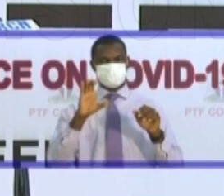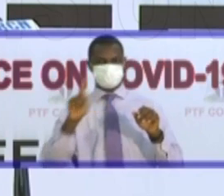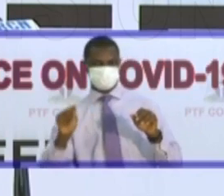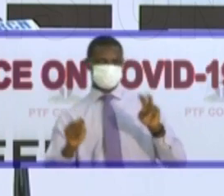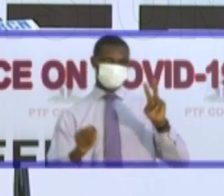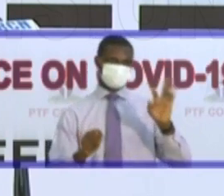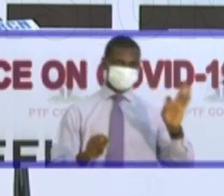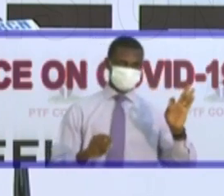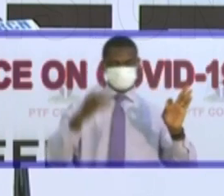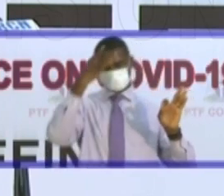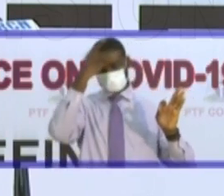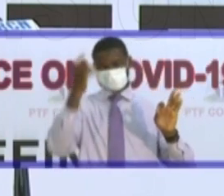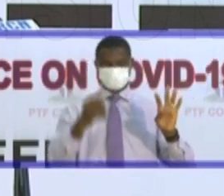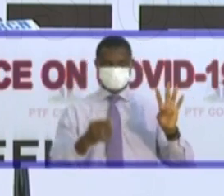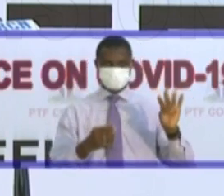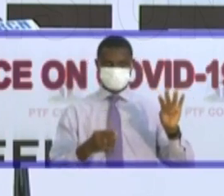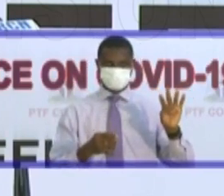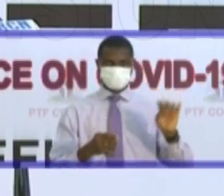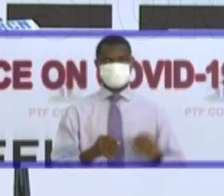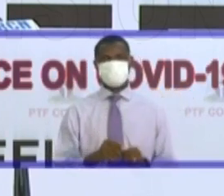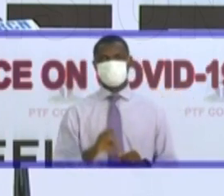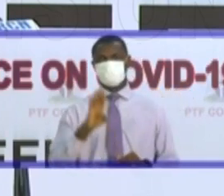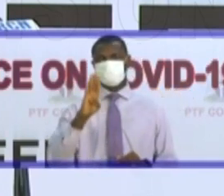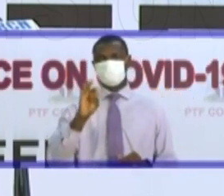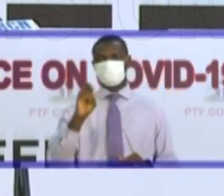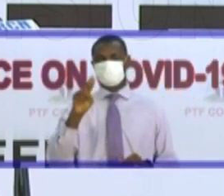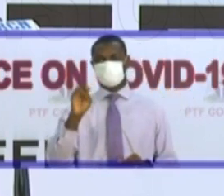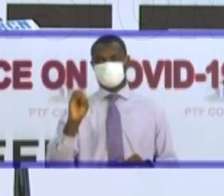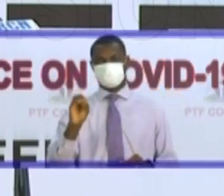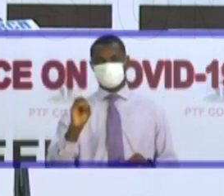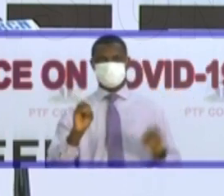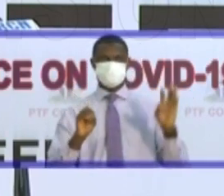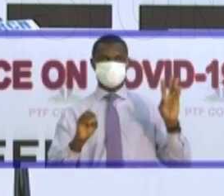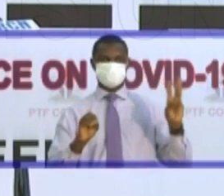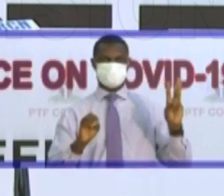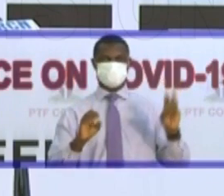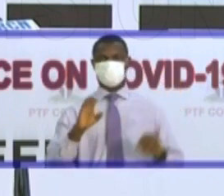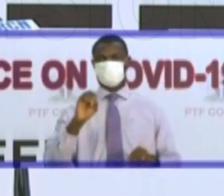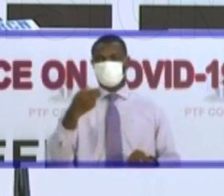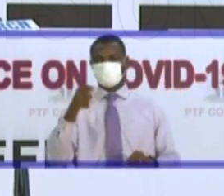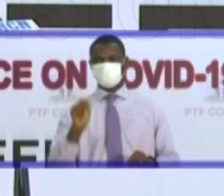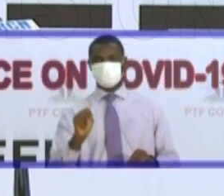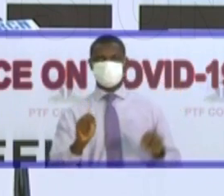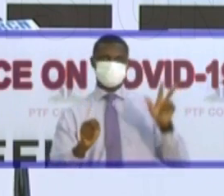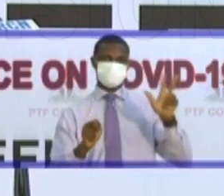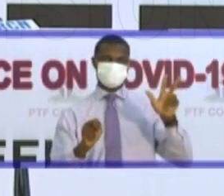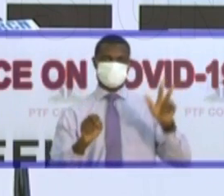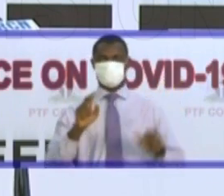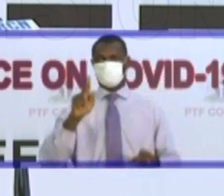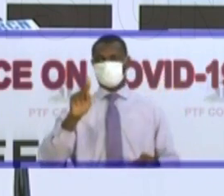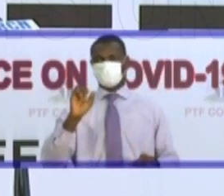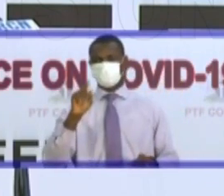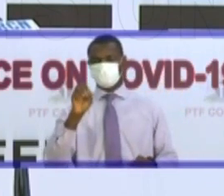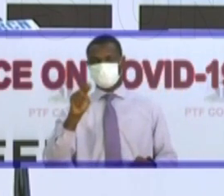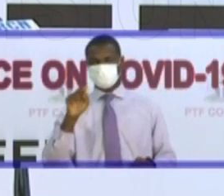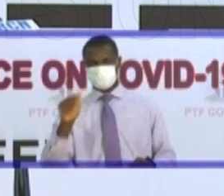with 14, Borno with 6, Ogun with 3, Katsina 4, and 1